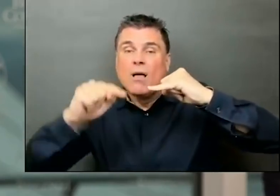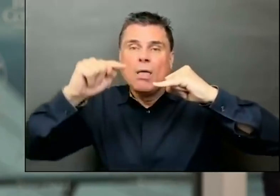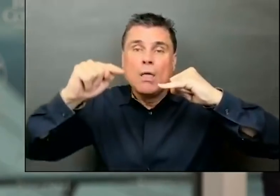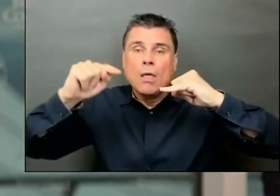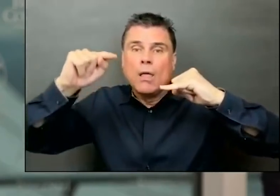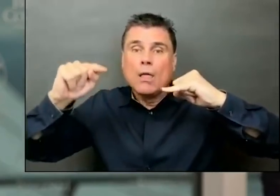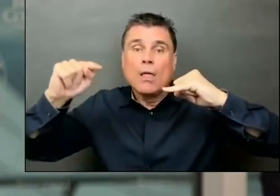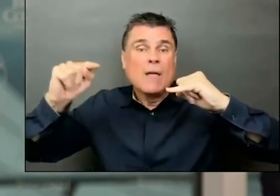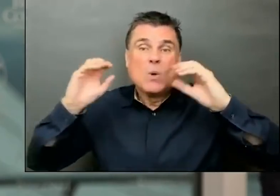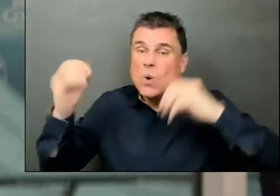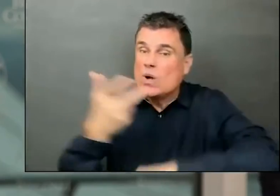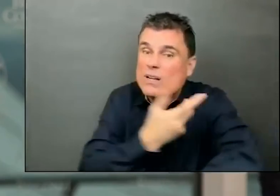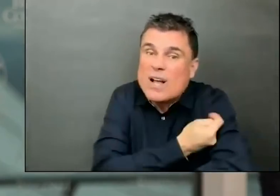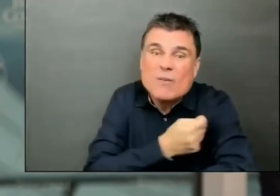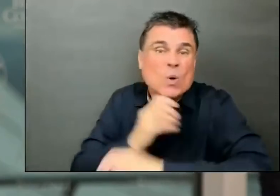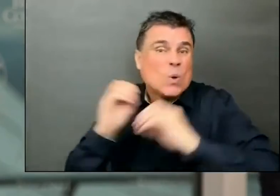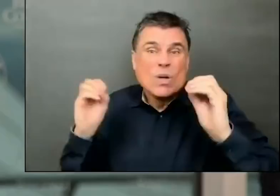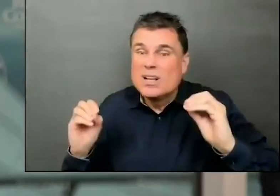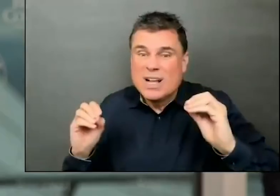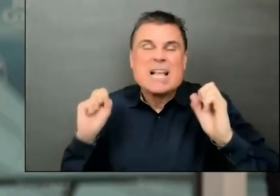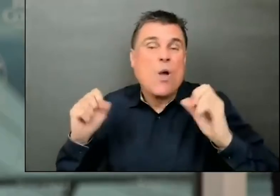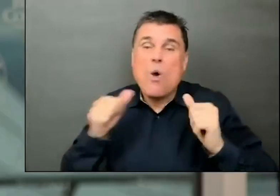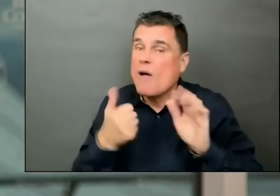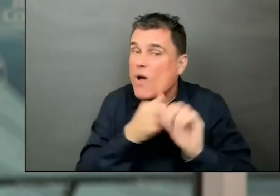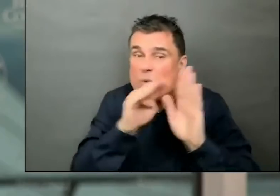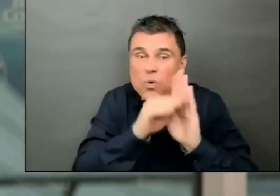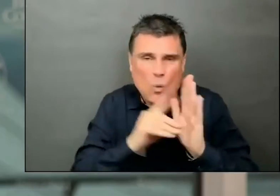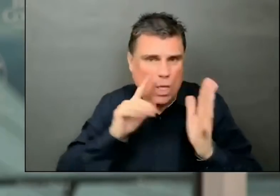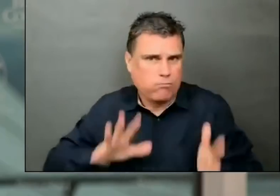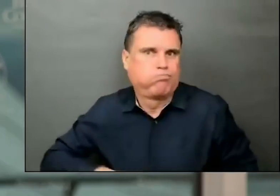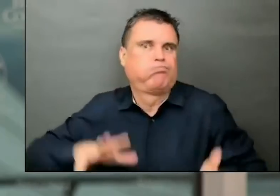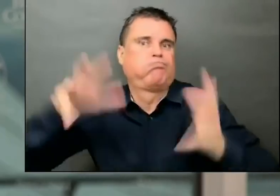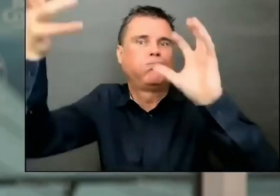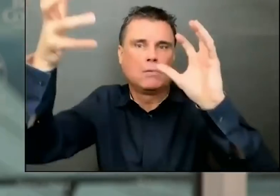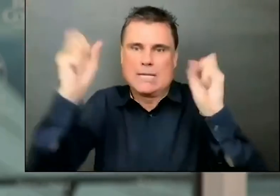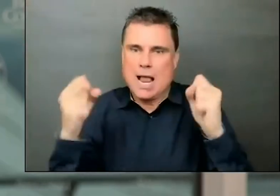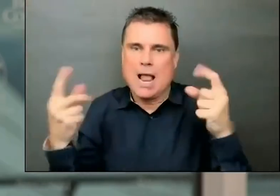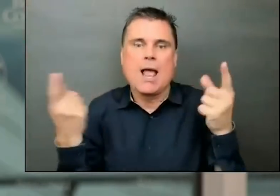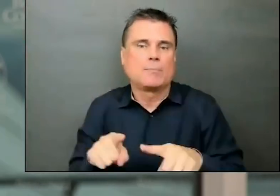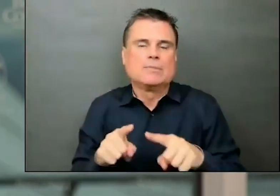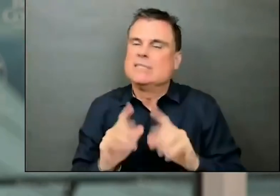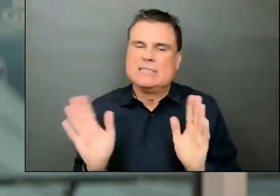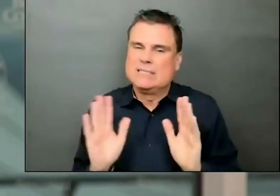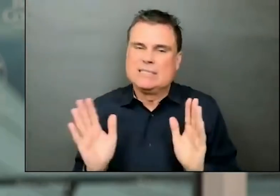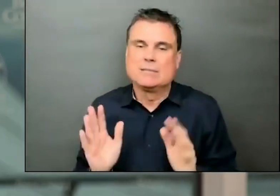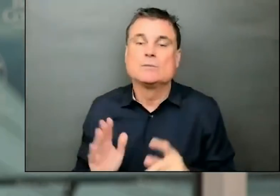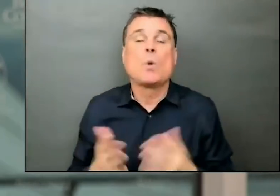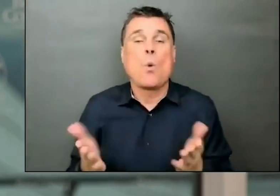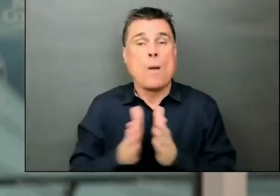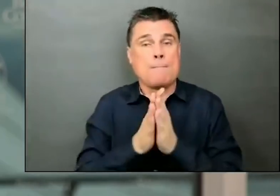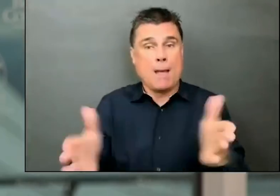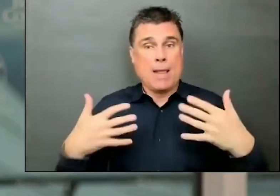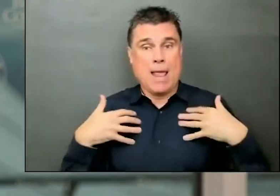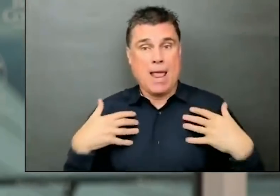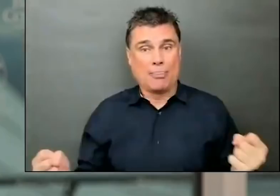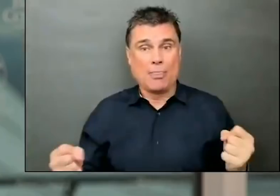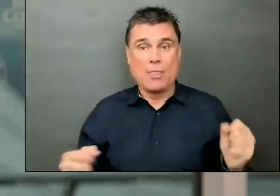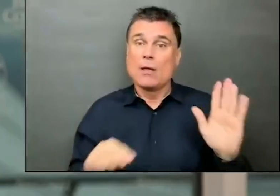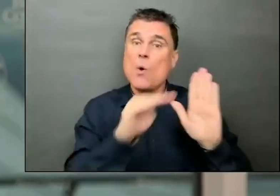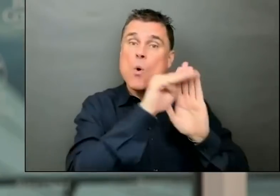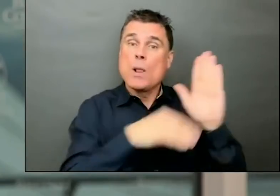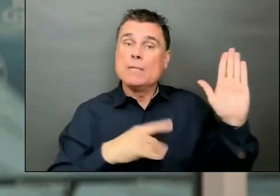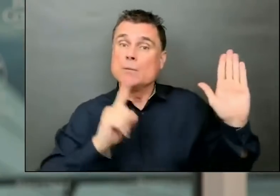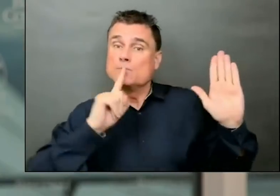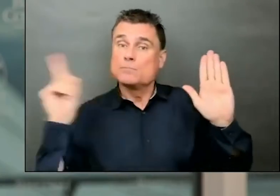With this in mind, I am keeping the current province-wide public health orders on gathering and events in